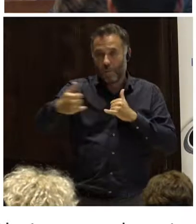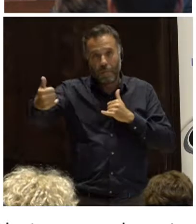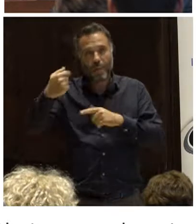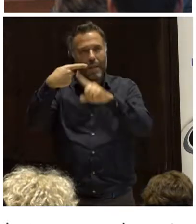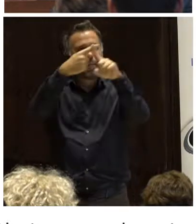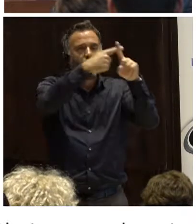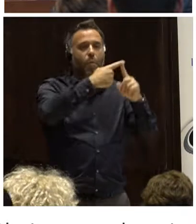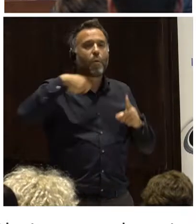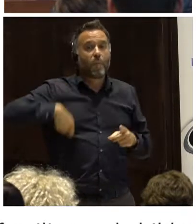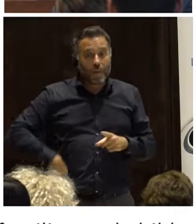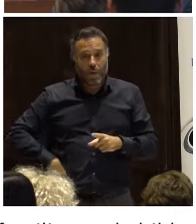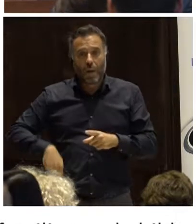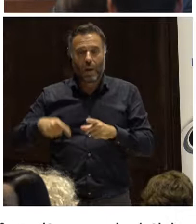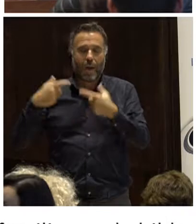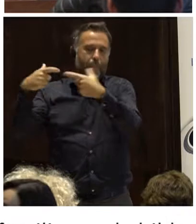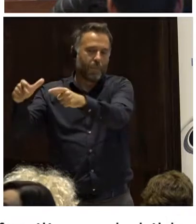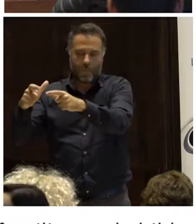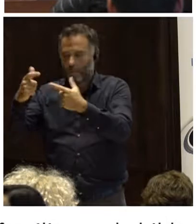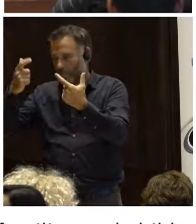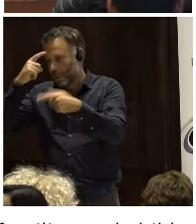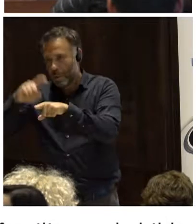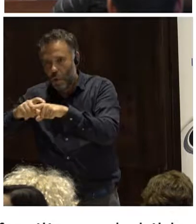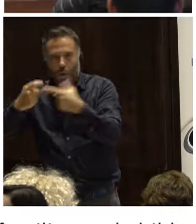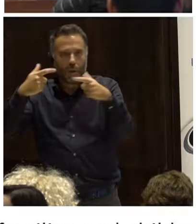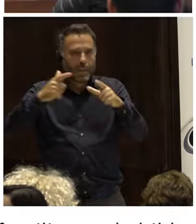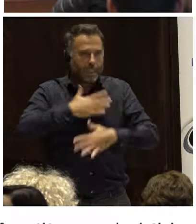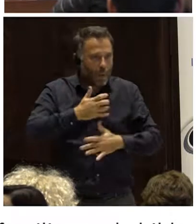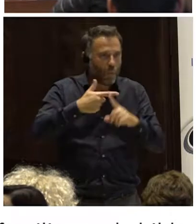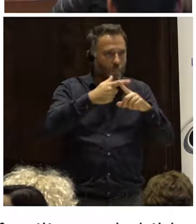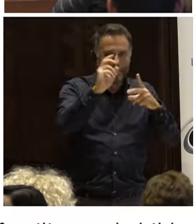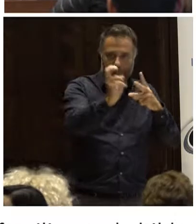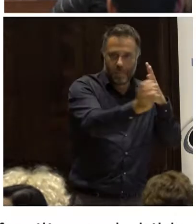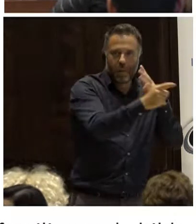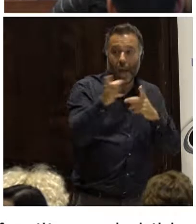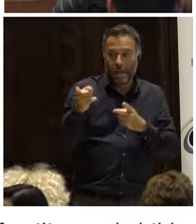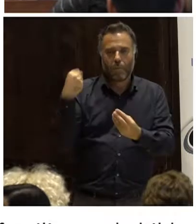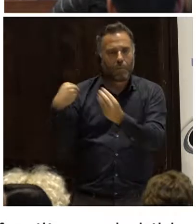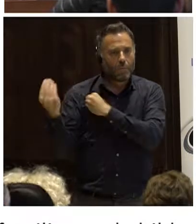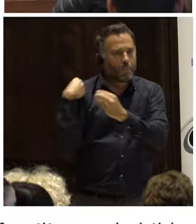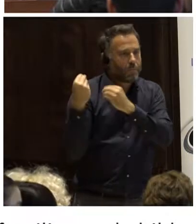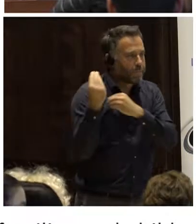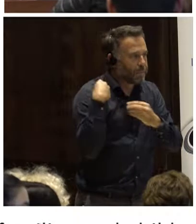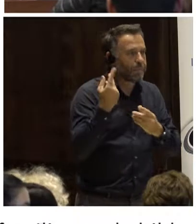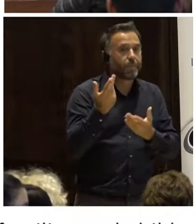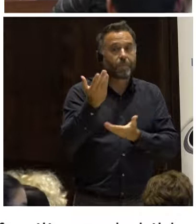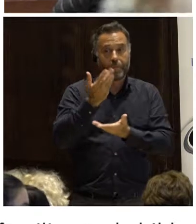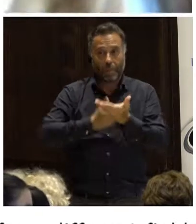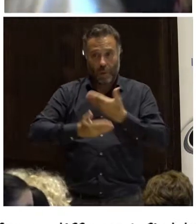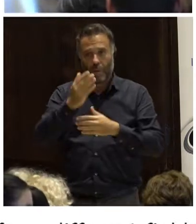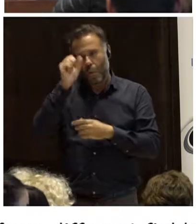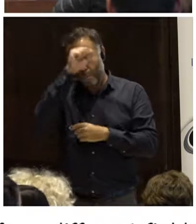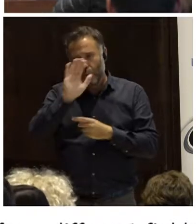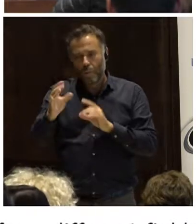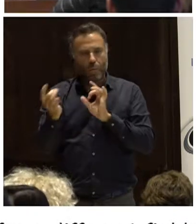fields. Children prepared some questions from their part. They would like to play with something or to play a